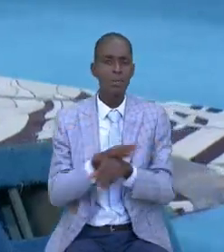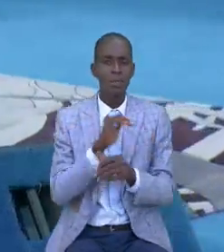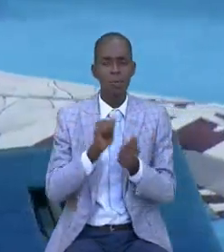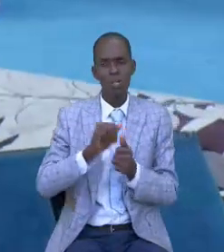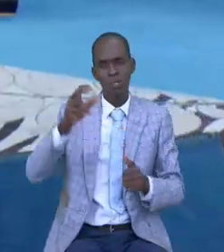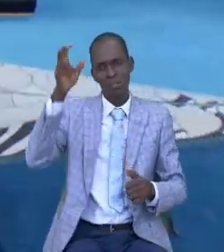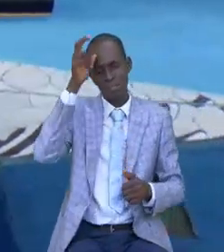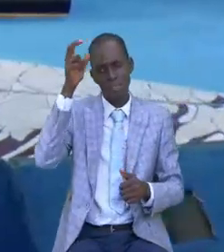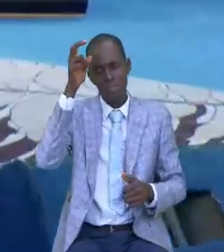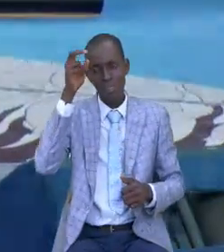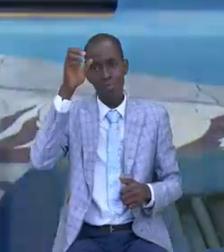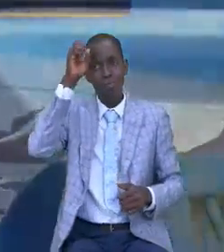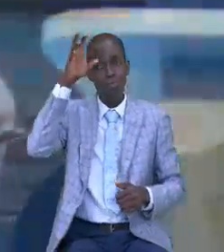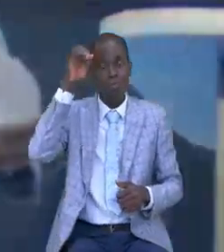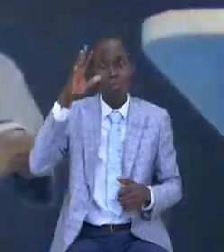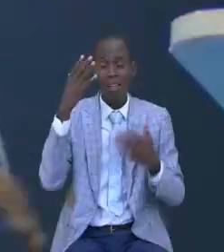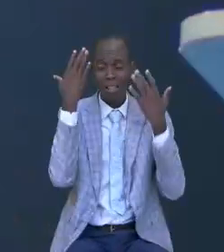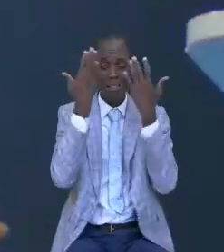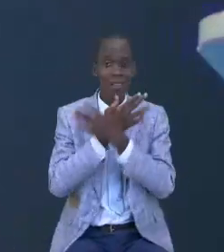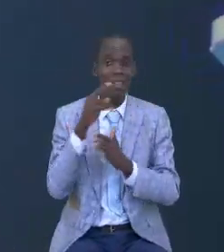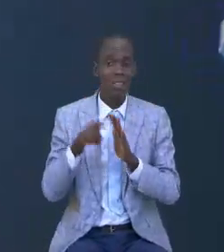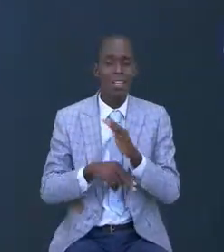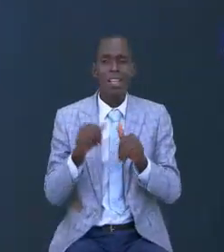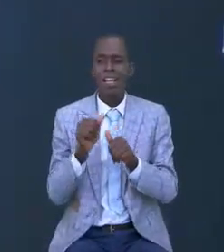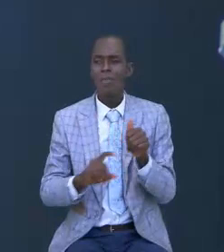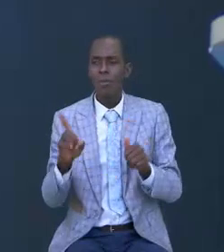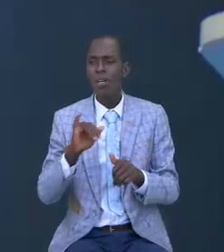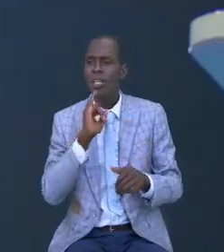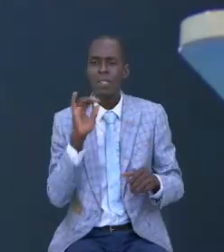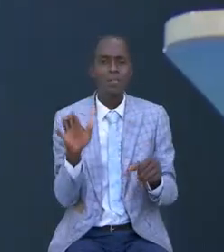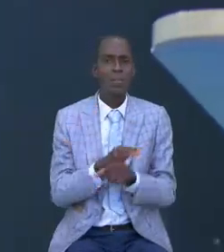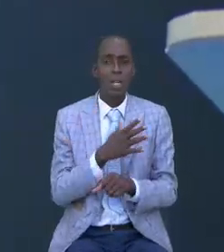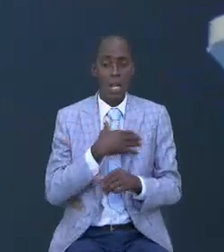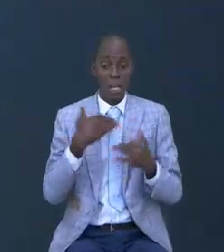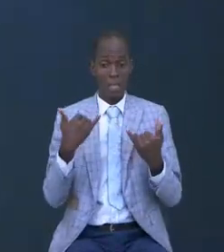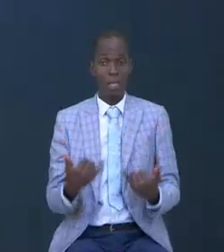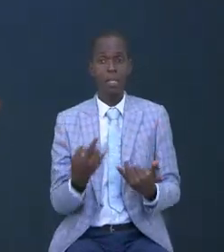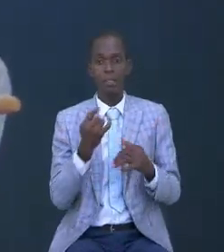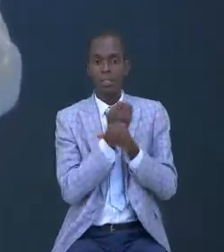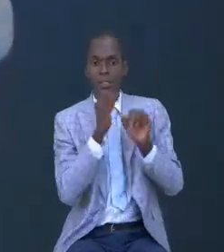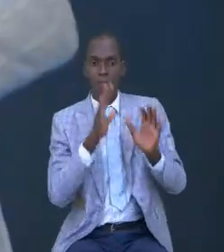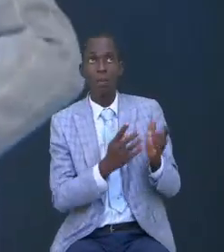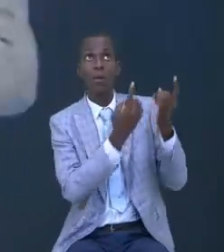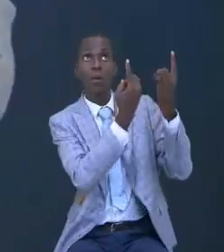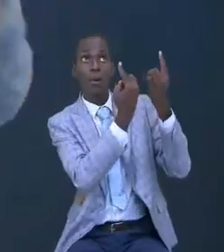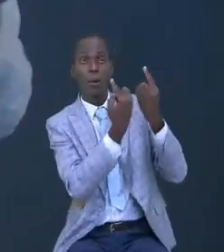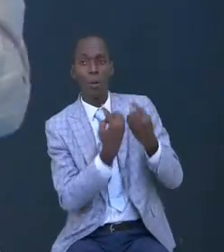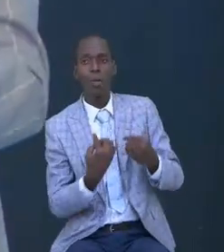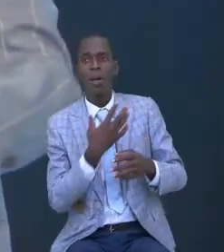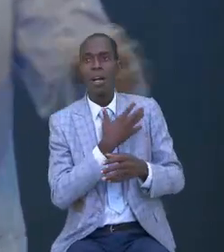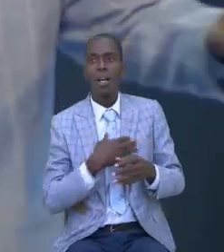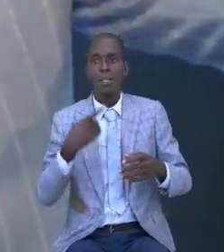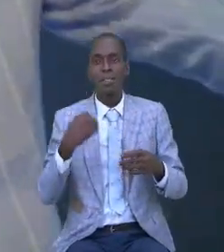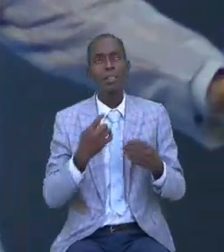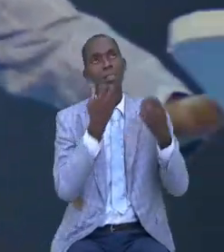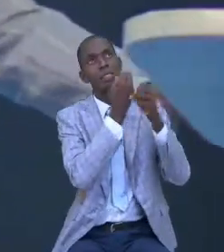diabolical darkness, everywhere is chill wet, and then the Savior has come, and the Savior has gone. You said, the Savior